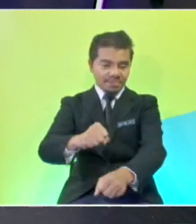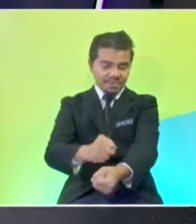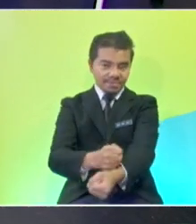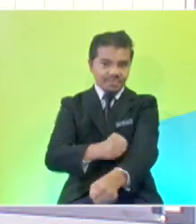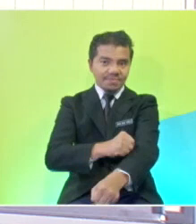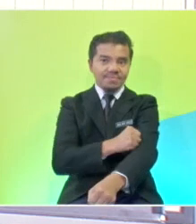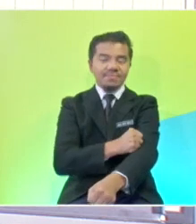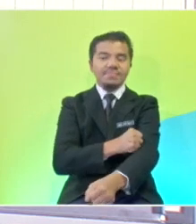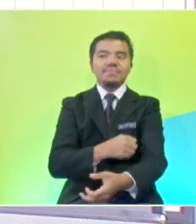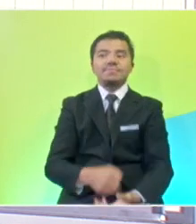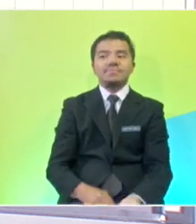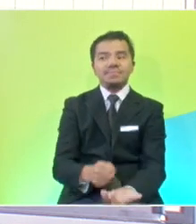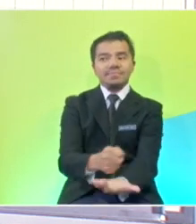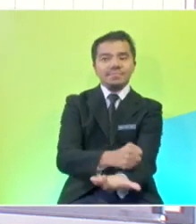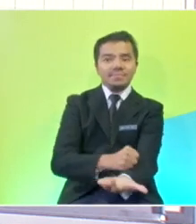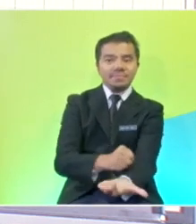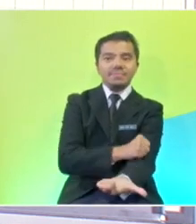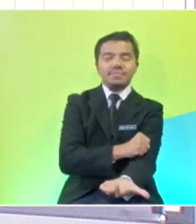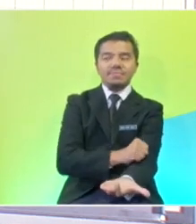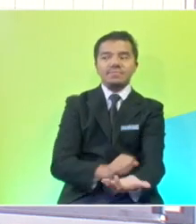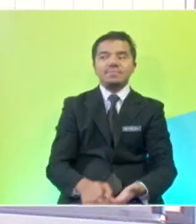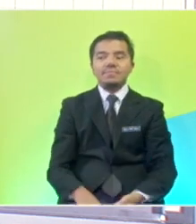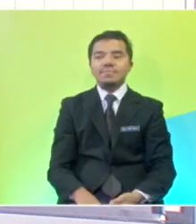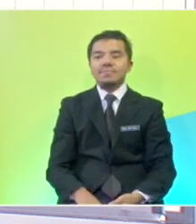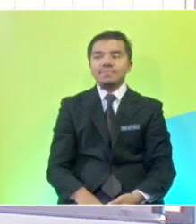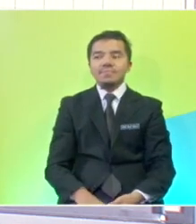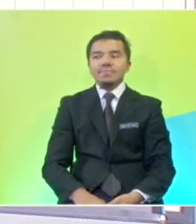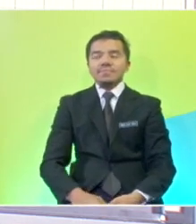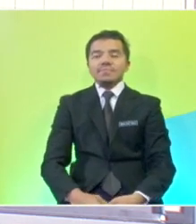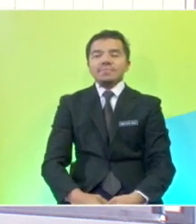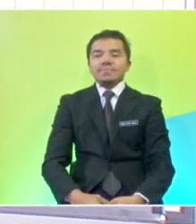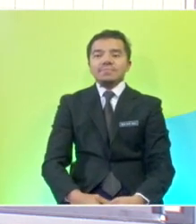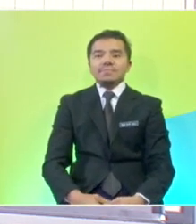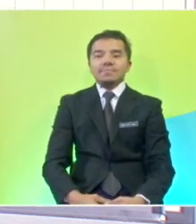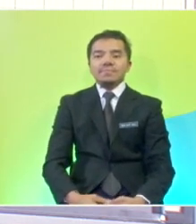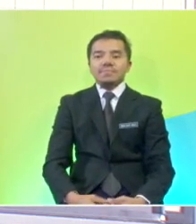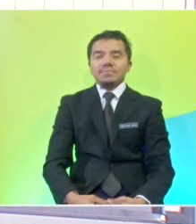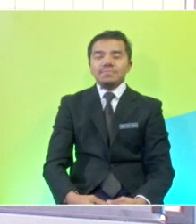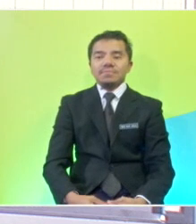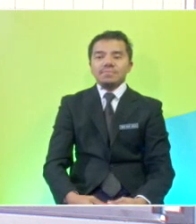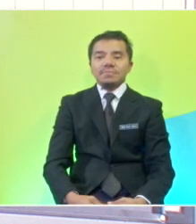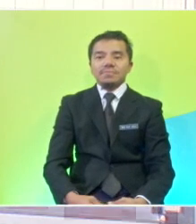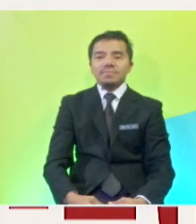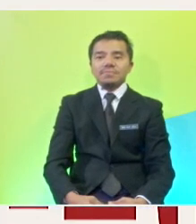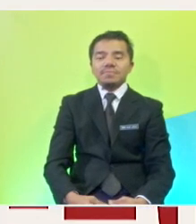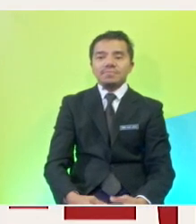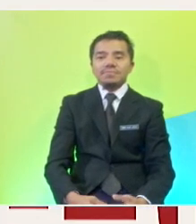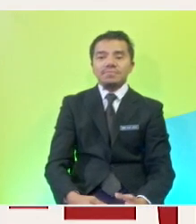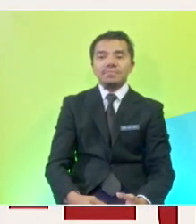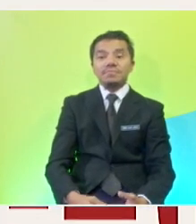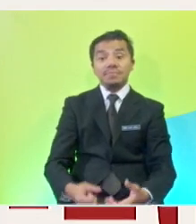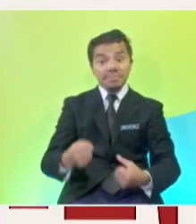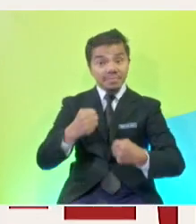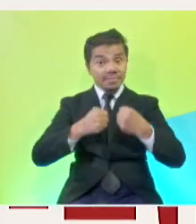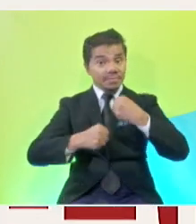Yes. System. Yes. Okay. Okay. So in human nervous system, we are going to learn about types of